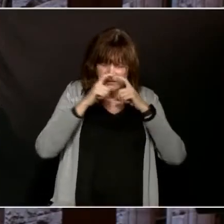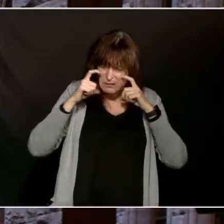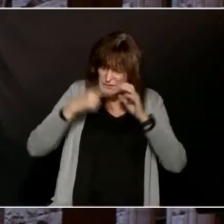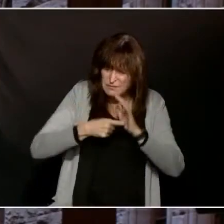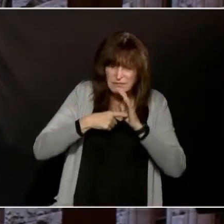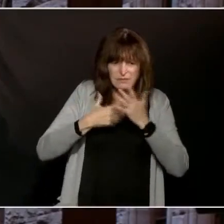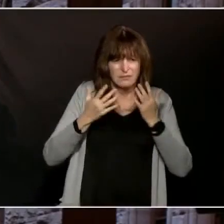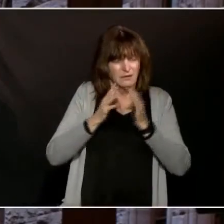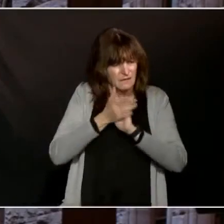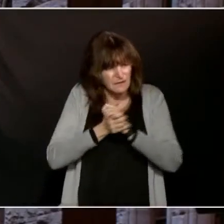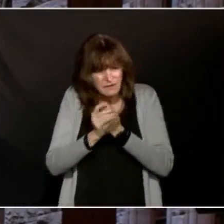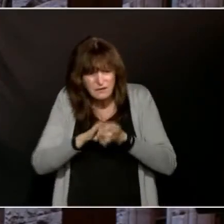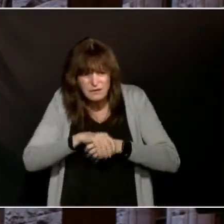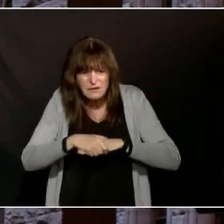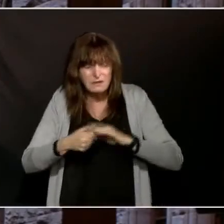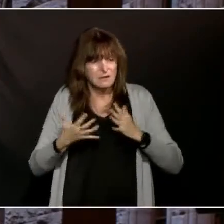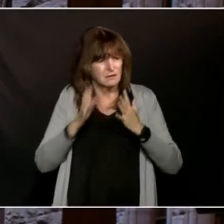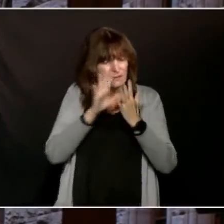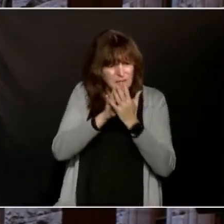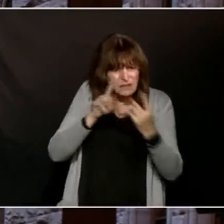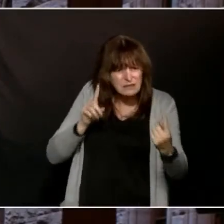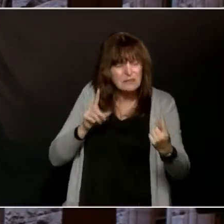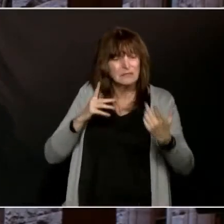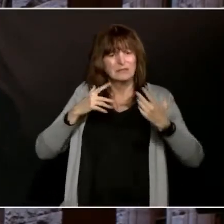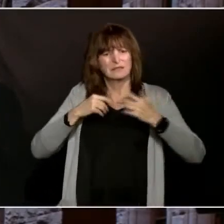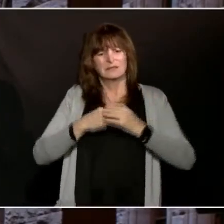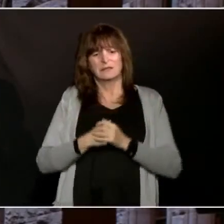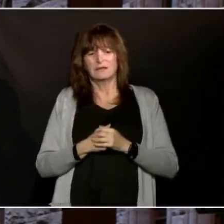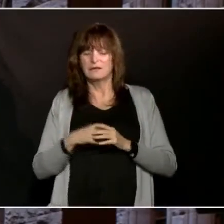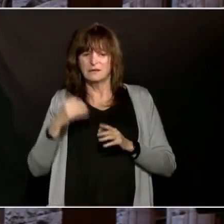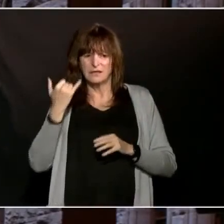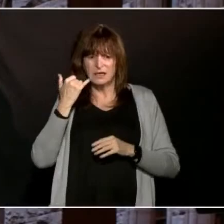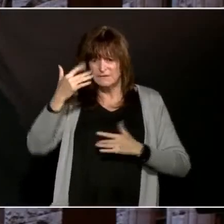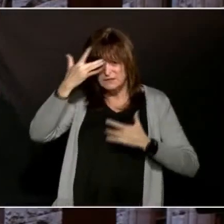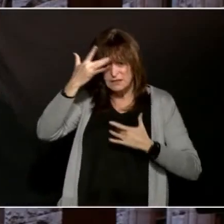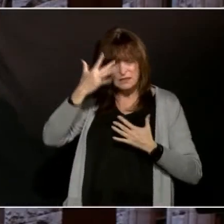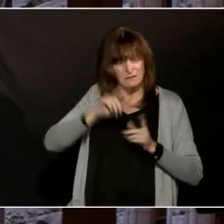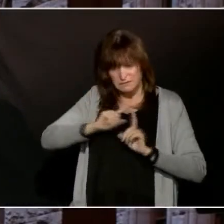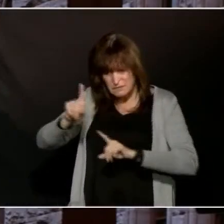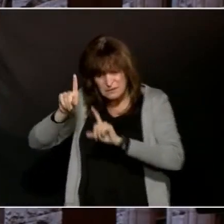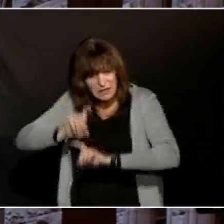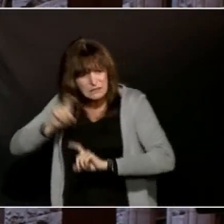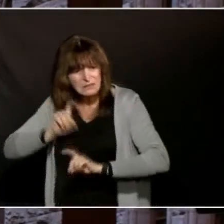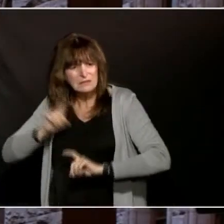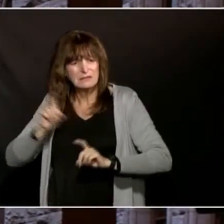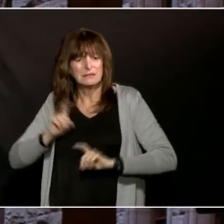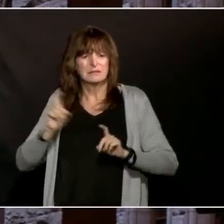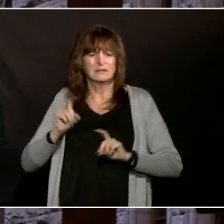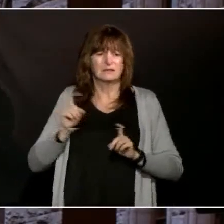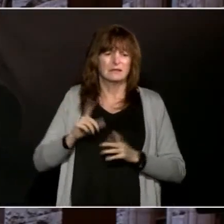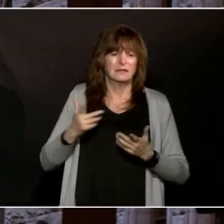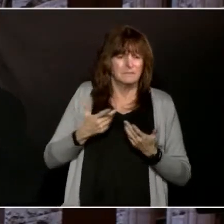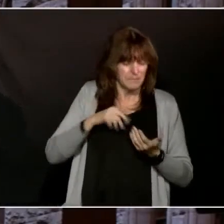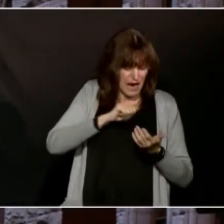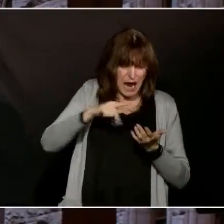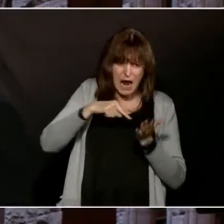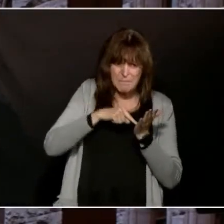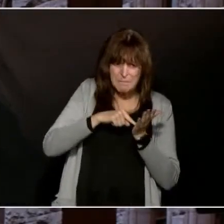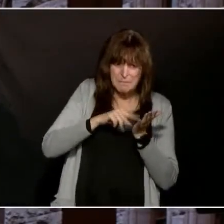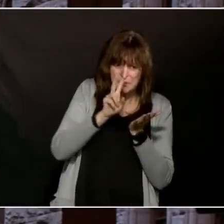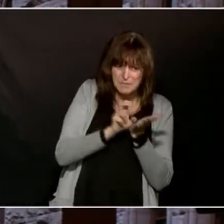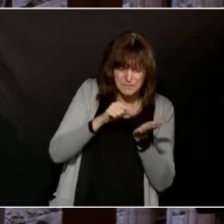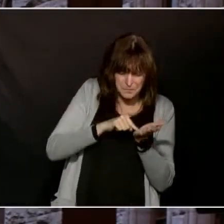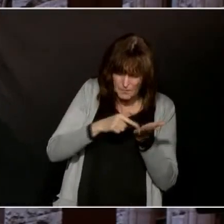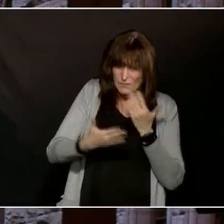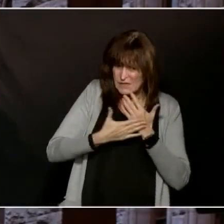only, washing your hands. If you're sick, get tested. If your app's gone off and alert you, get seen and get tested. If you've been